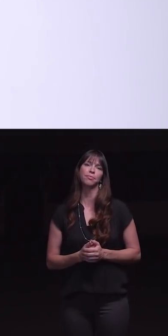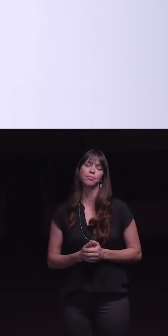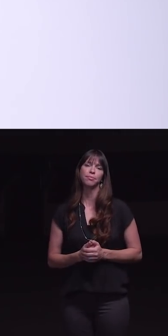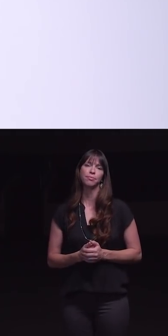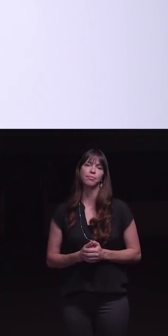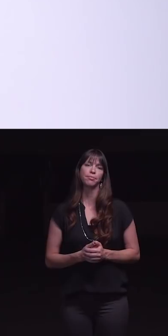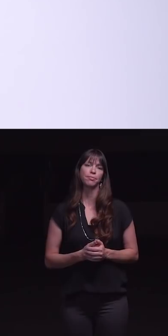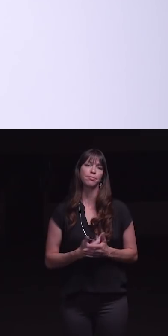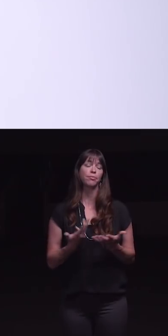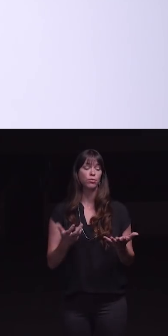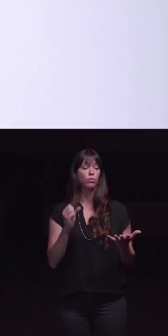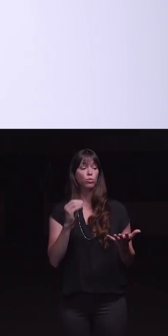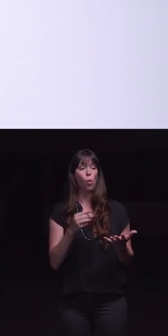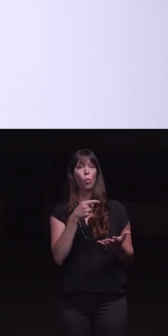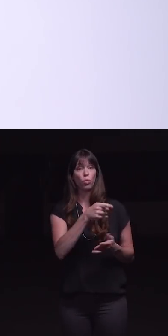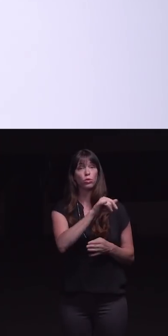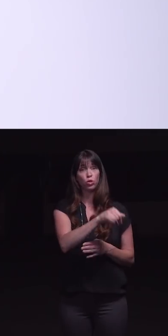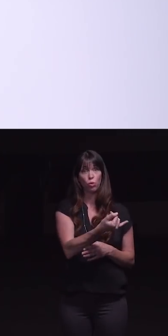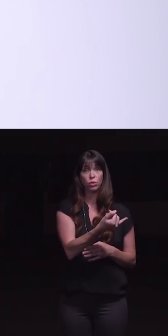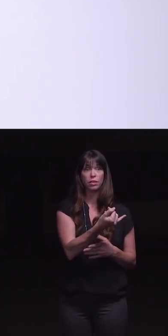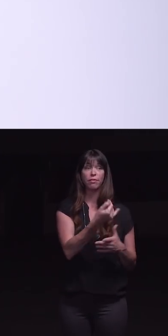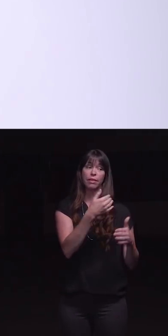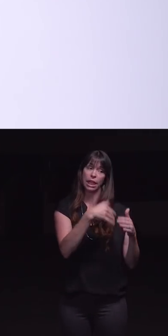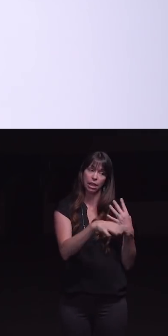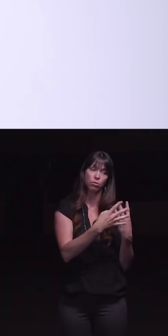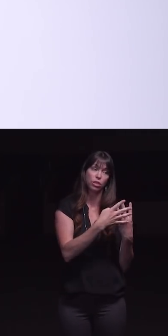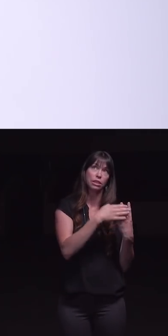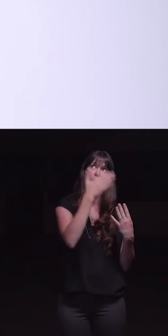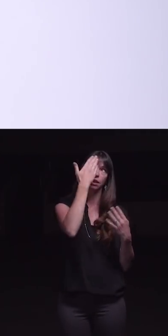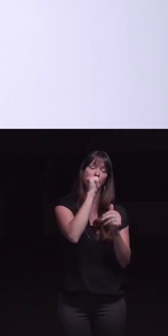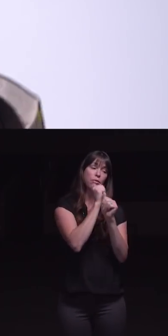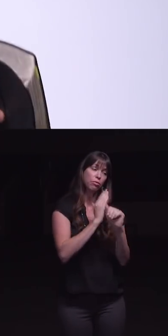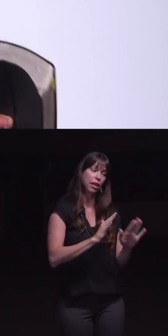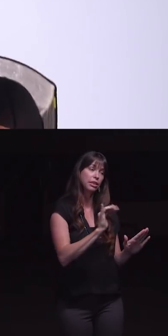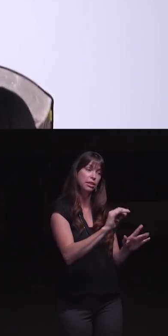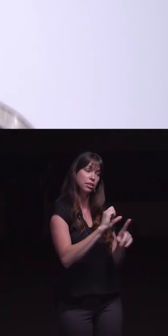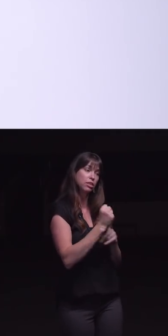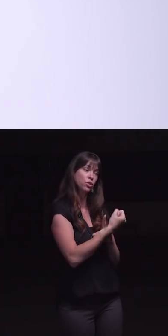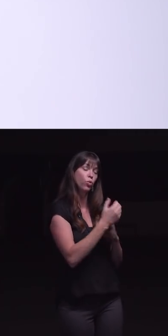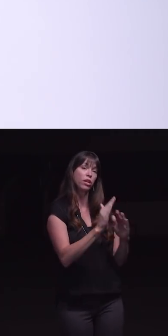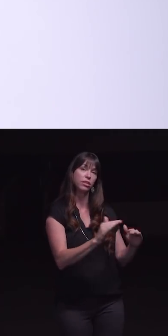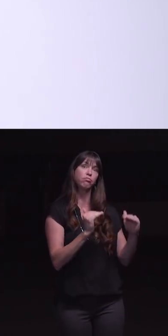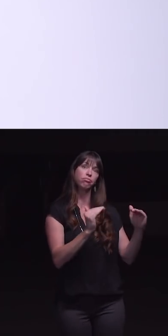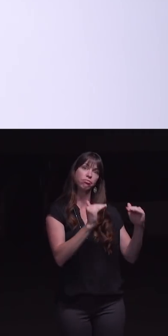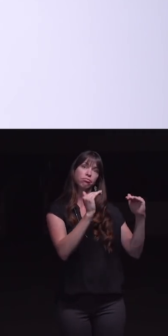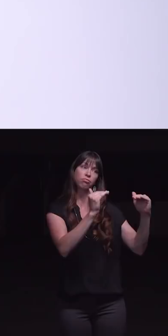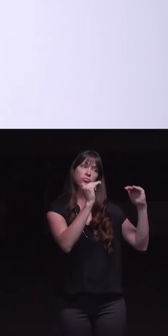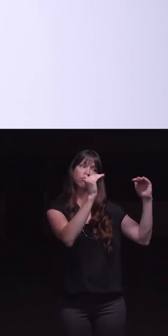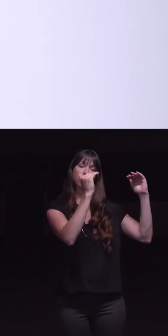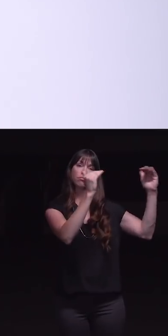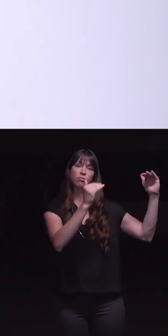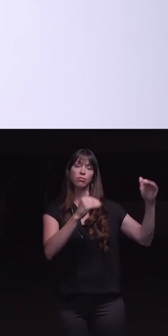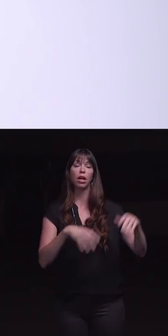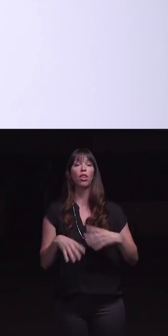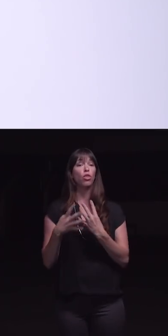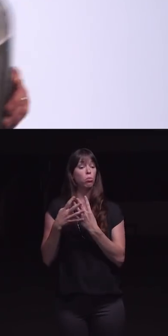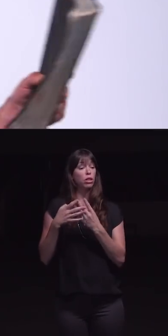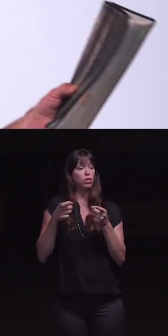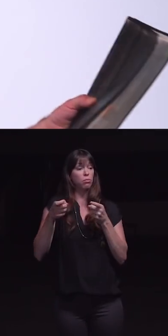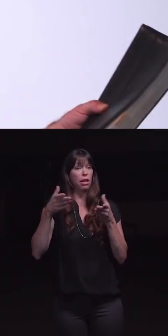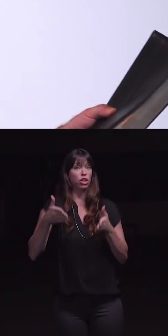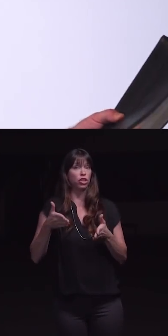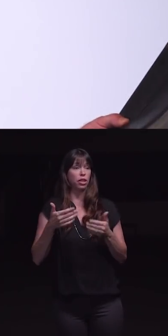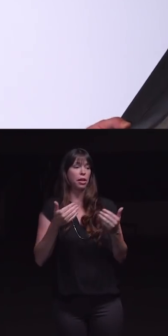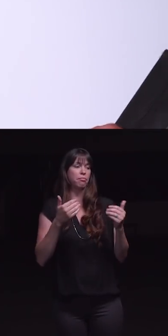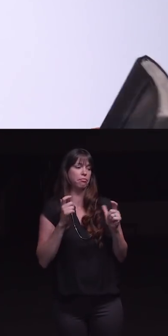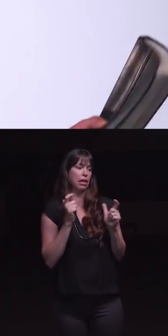can't keep a good man down, and before long, Joseph had risen to the top of the food chain in the prison. The warden himself had Joseph